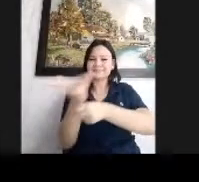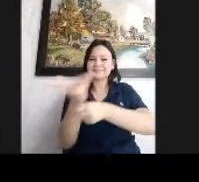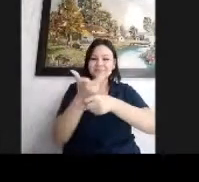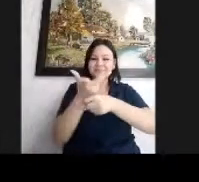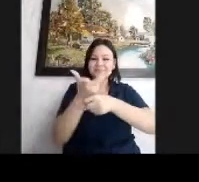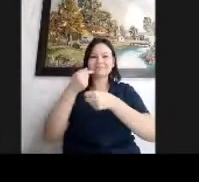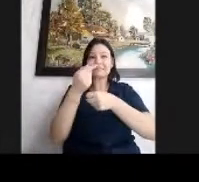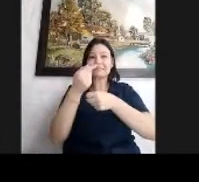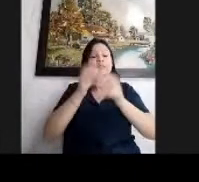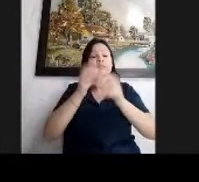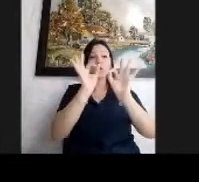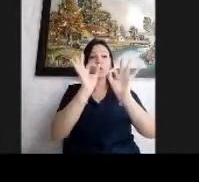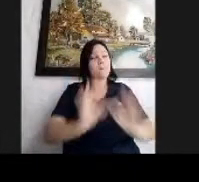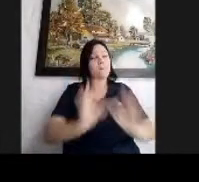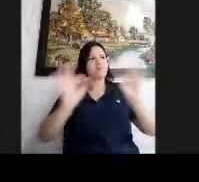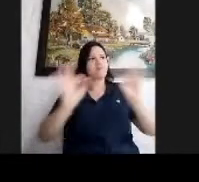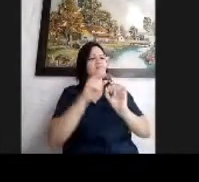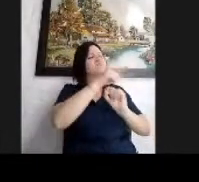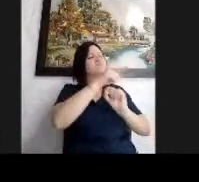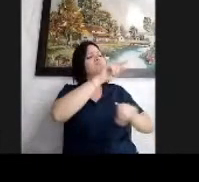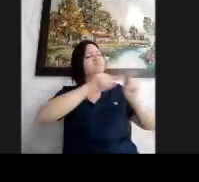jóvenes.